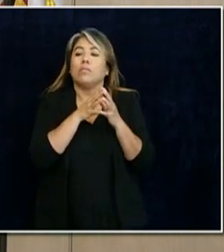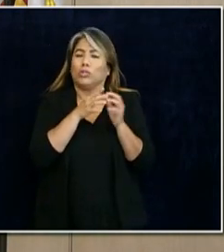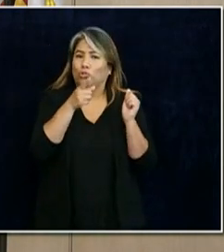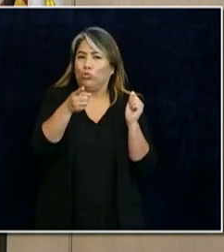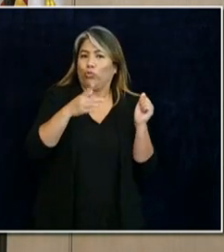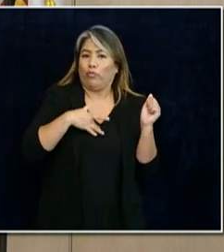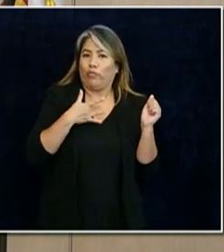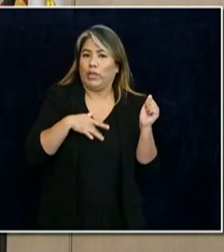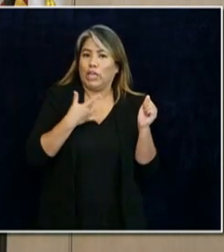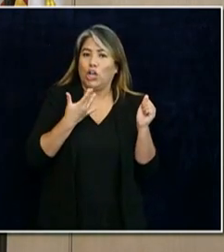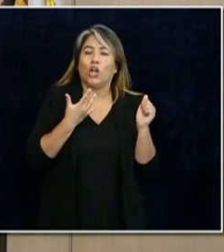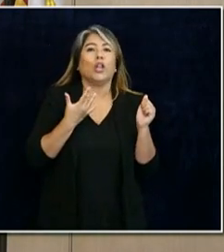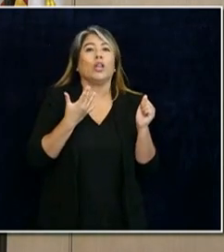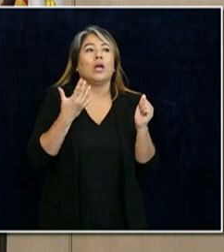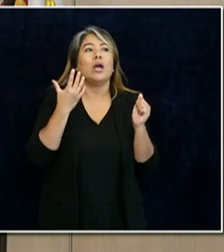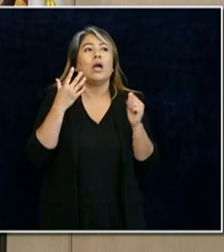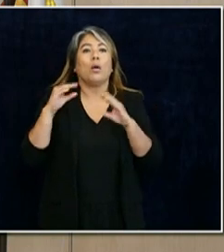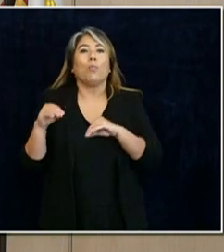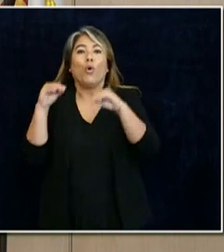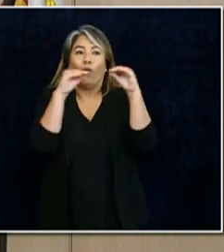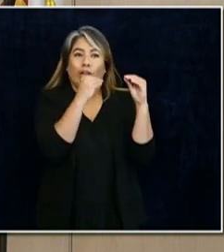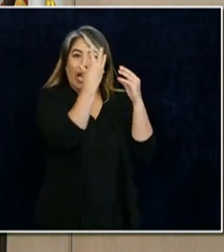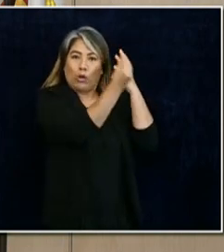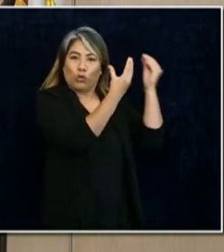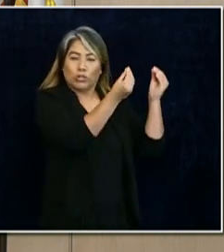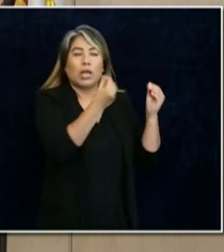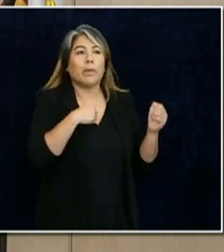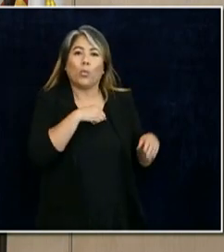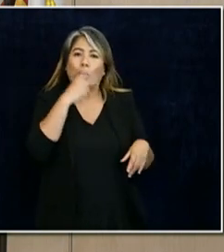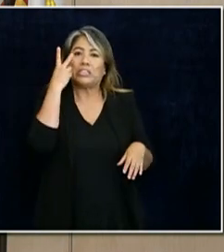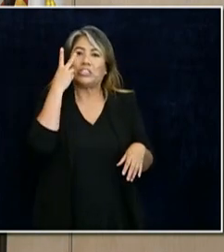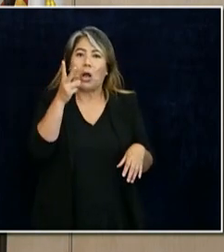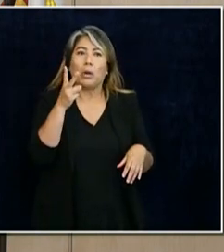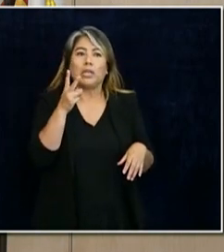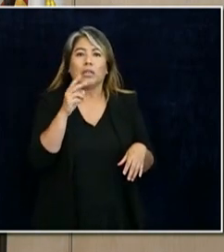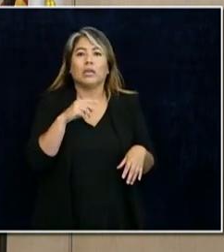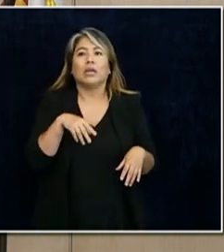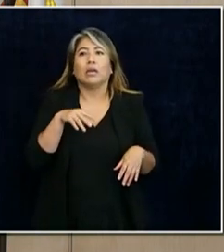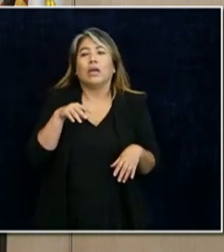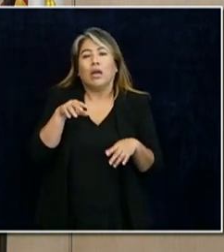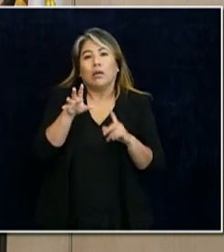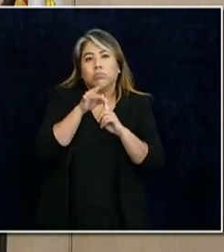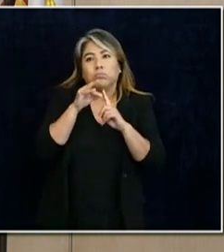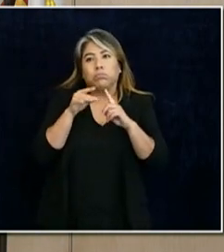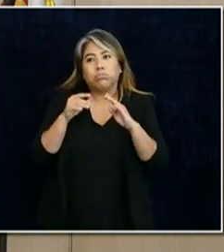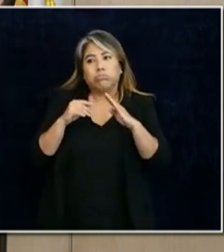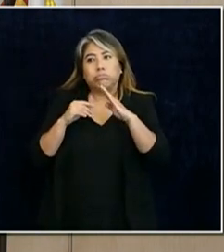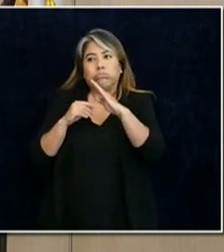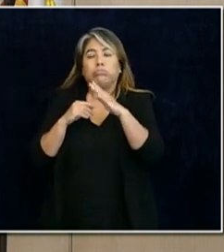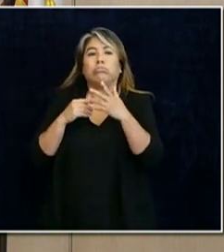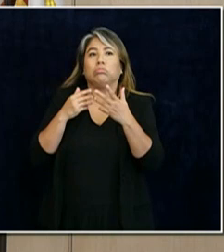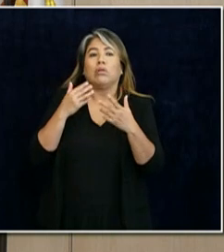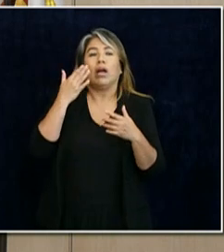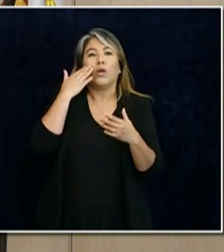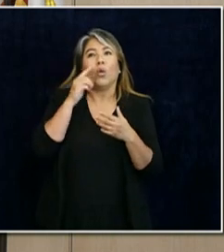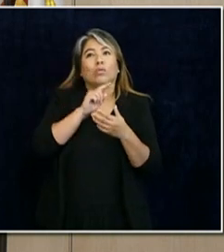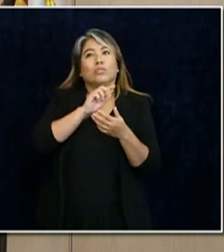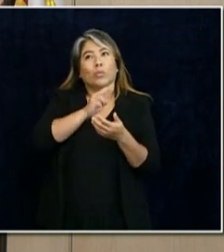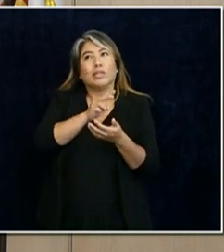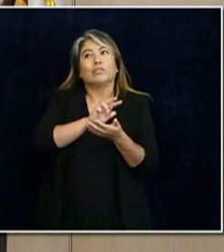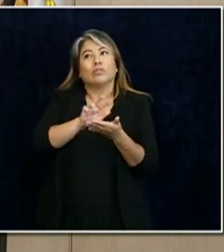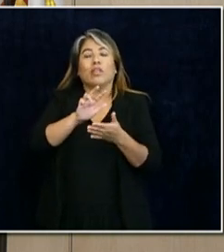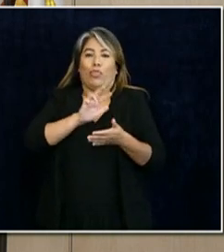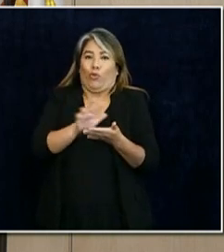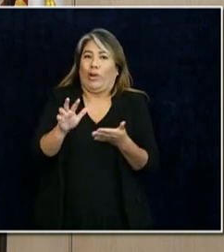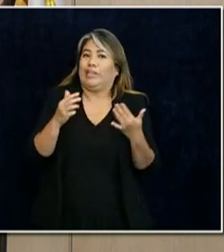do you feel moving outdoors? I mean, we did see it slightly go up even a week, 2 weeks after. I know we're in our third week,